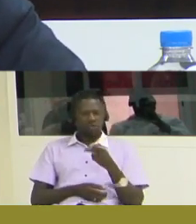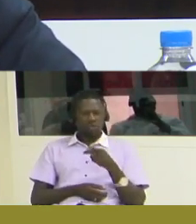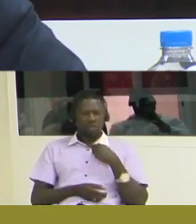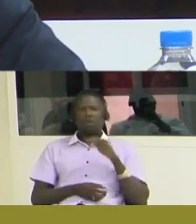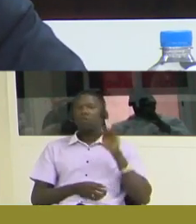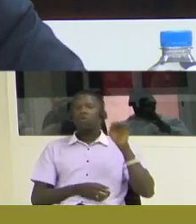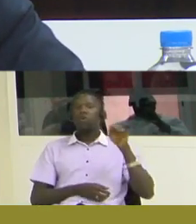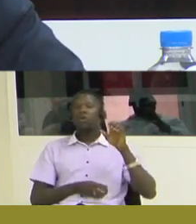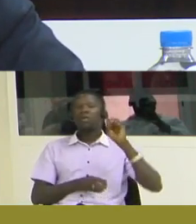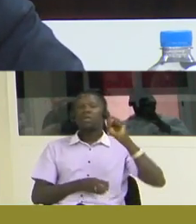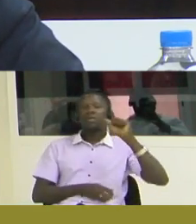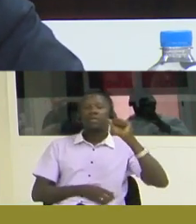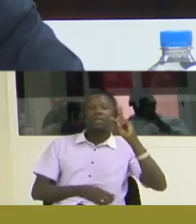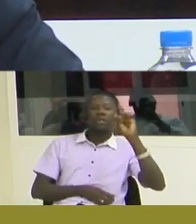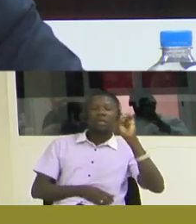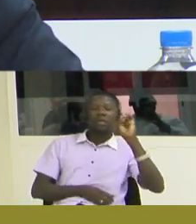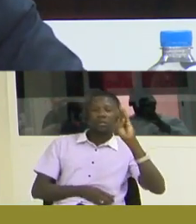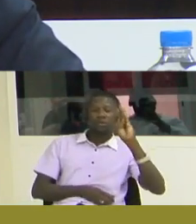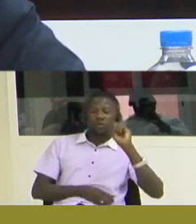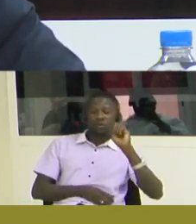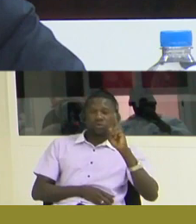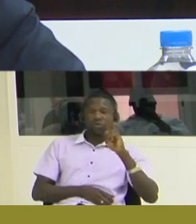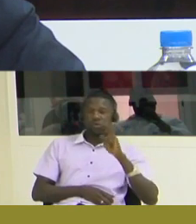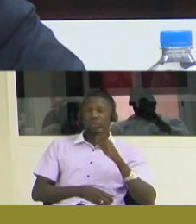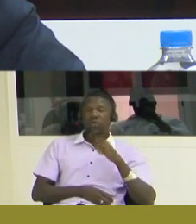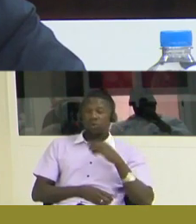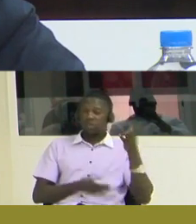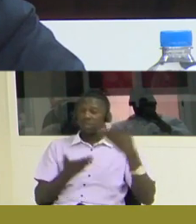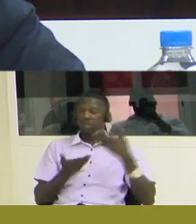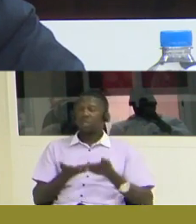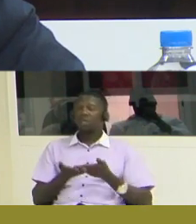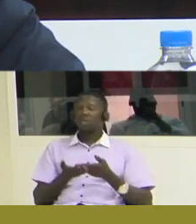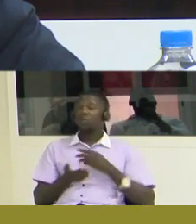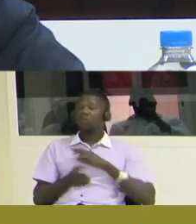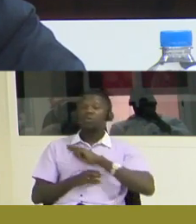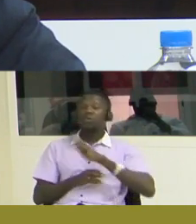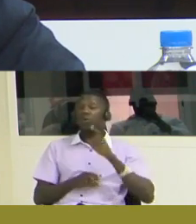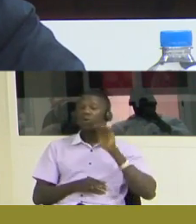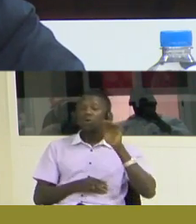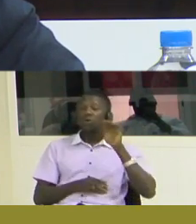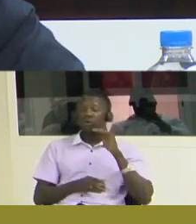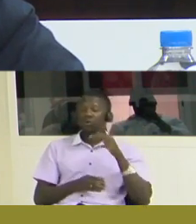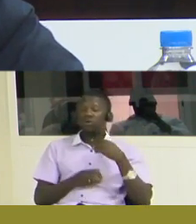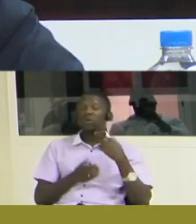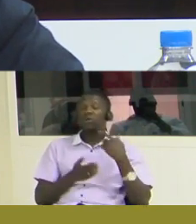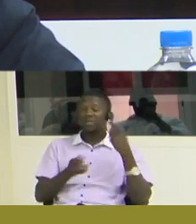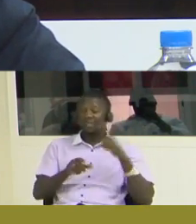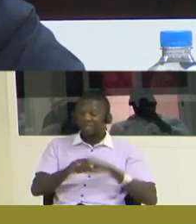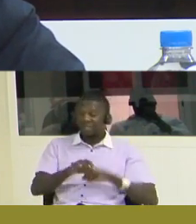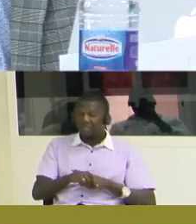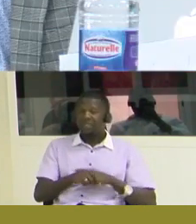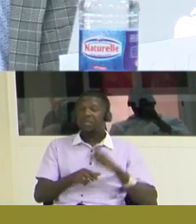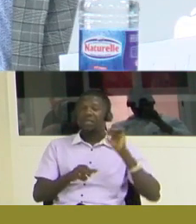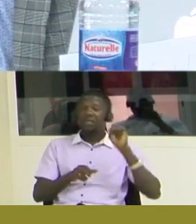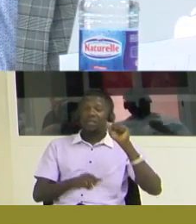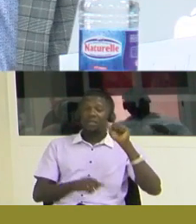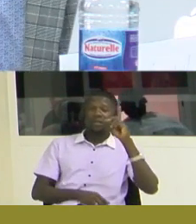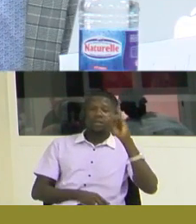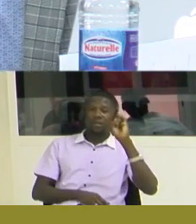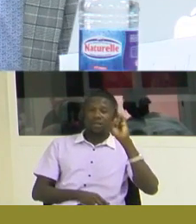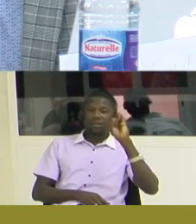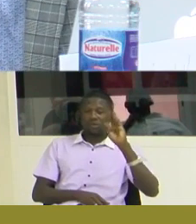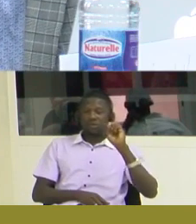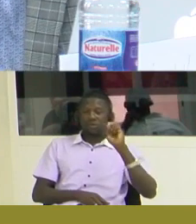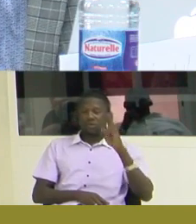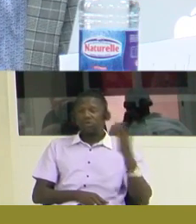until inside Evo Hydra comes to state house and then what happened after that